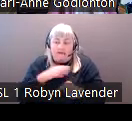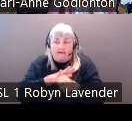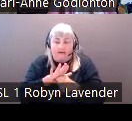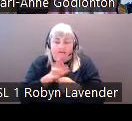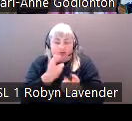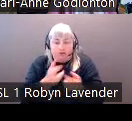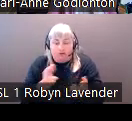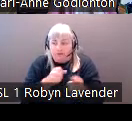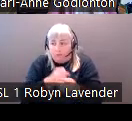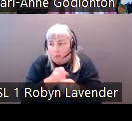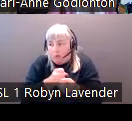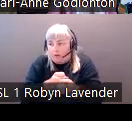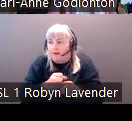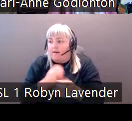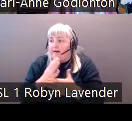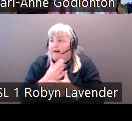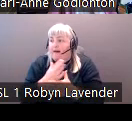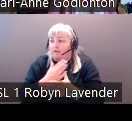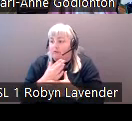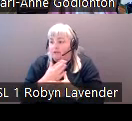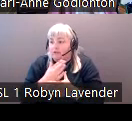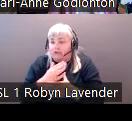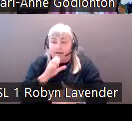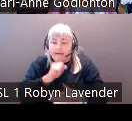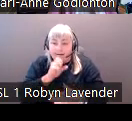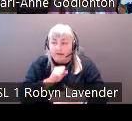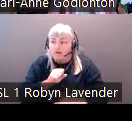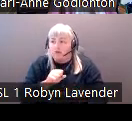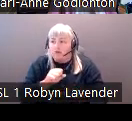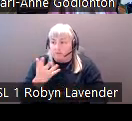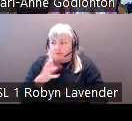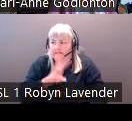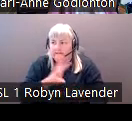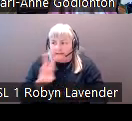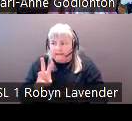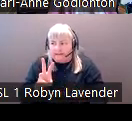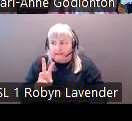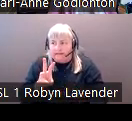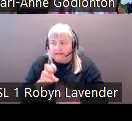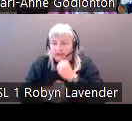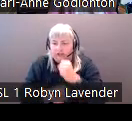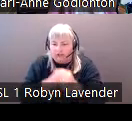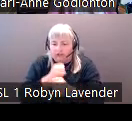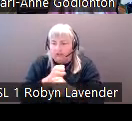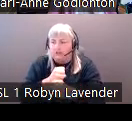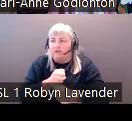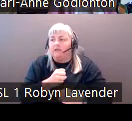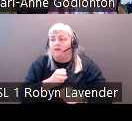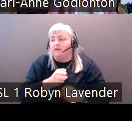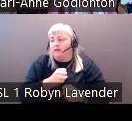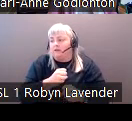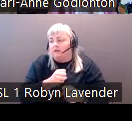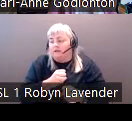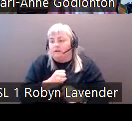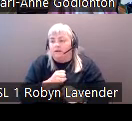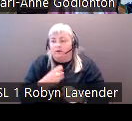thing. Our average age is 66 years of age. And one of the questions that we were talking about is